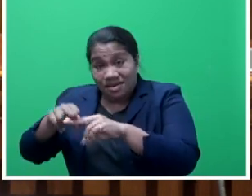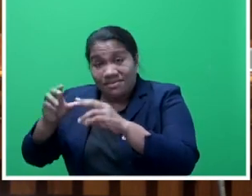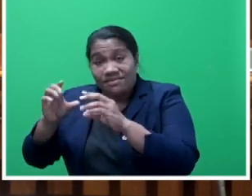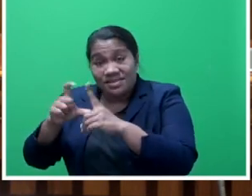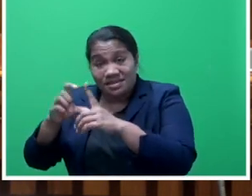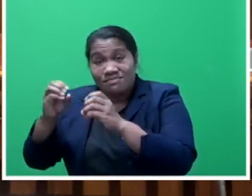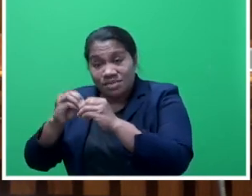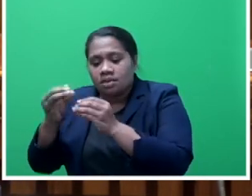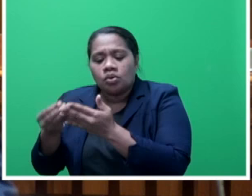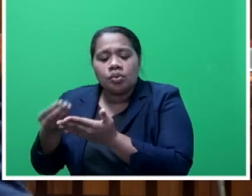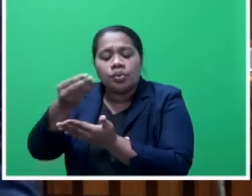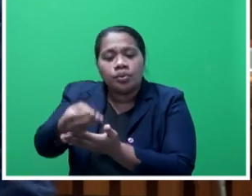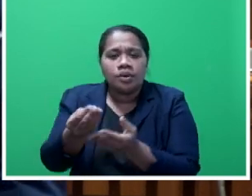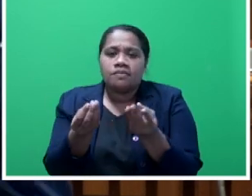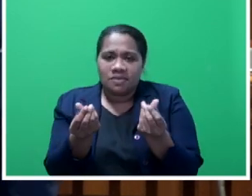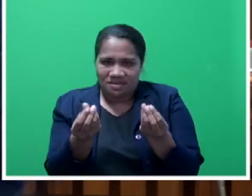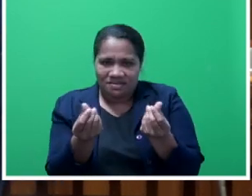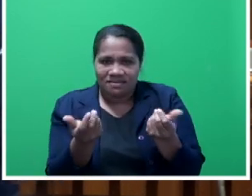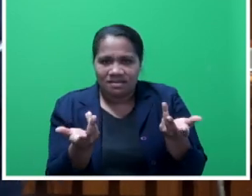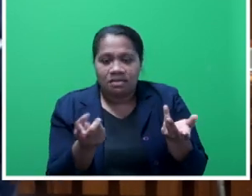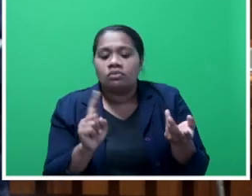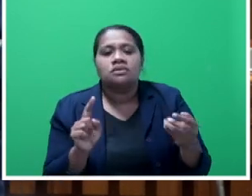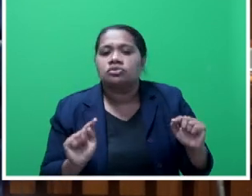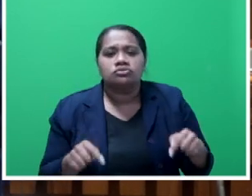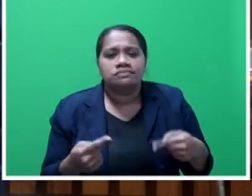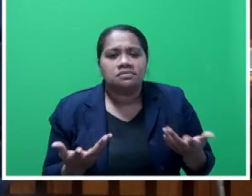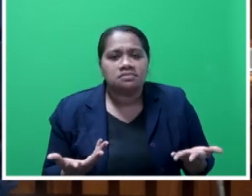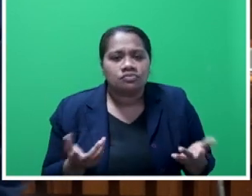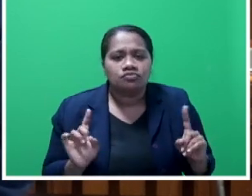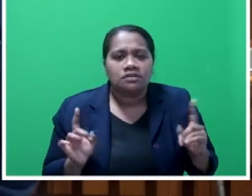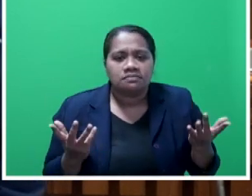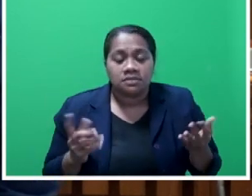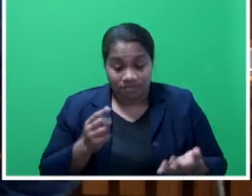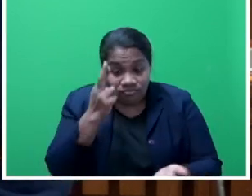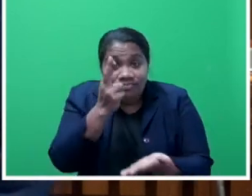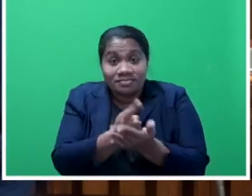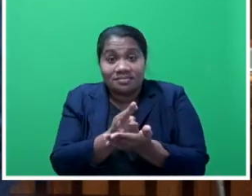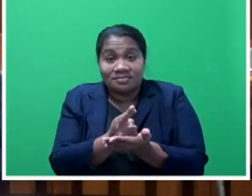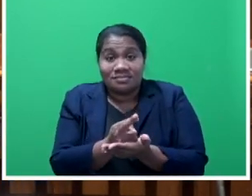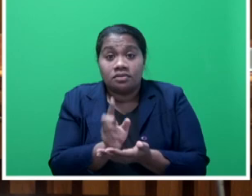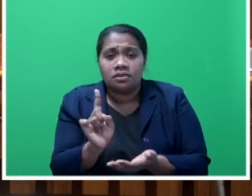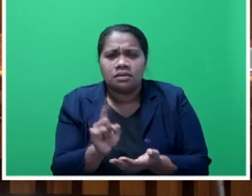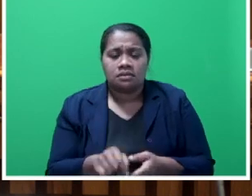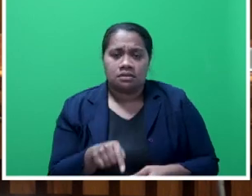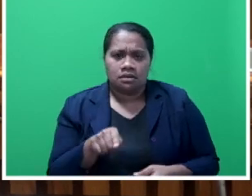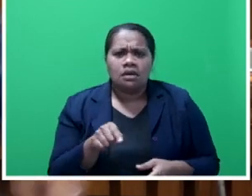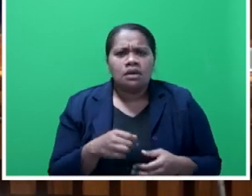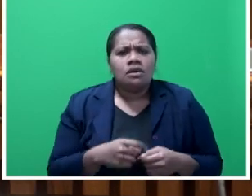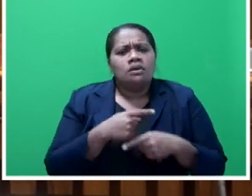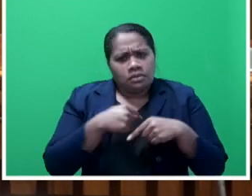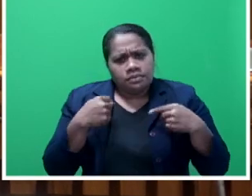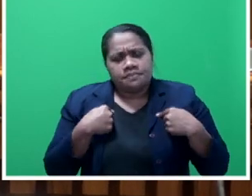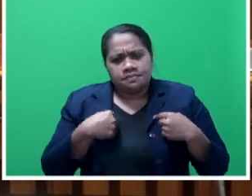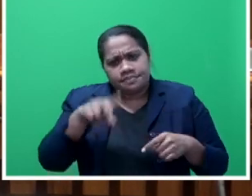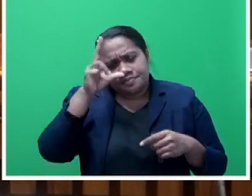there? Mr. Speaker, sir, the reality of the matter is that we were able to salvage the situation through a